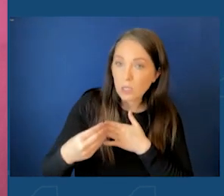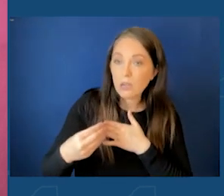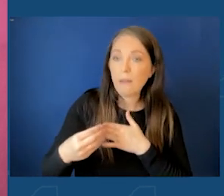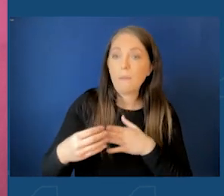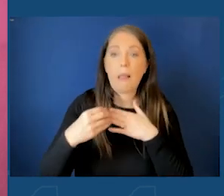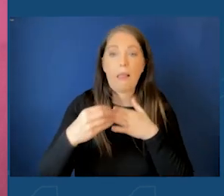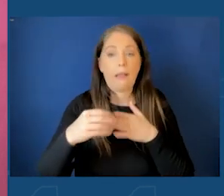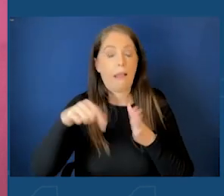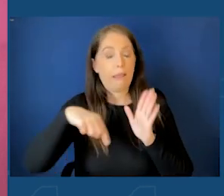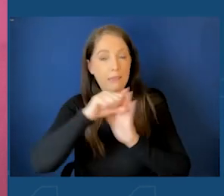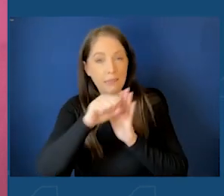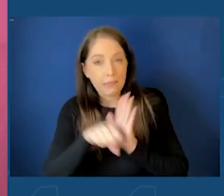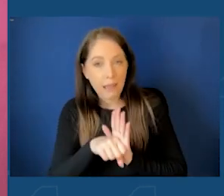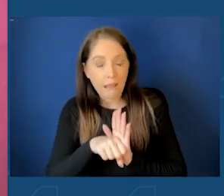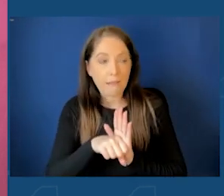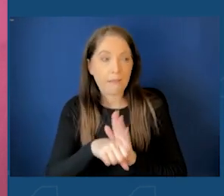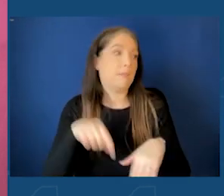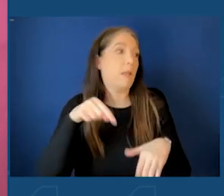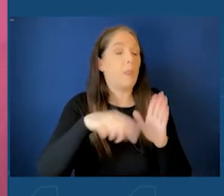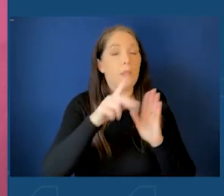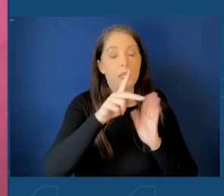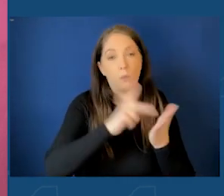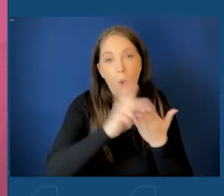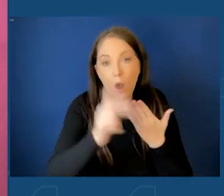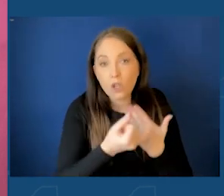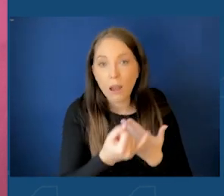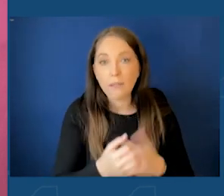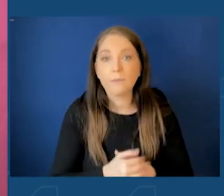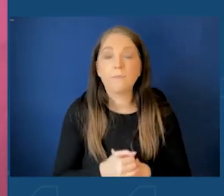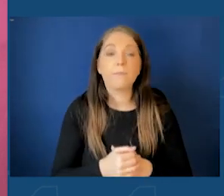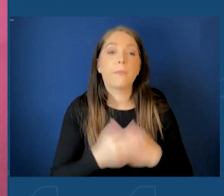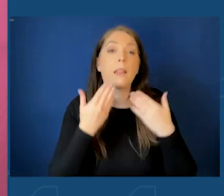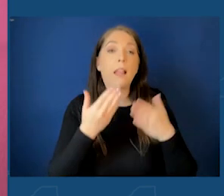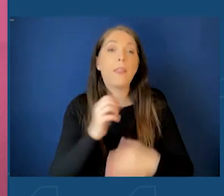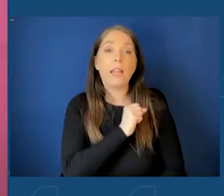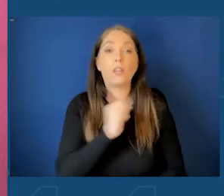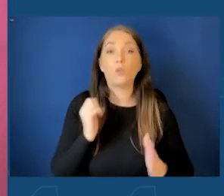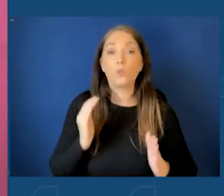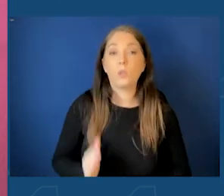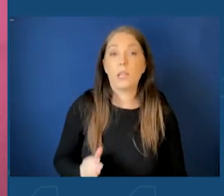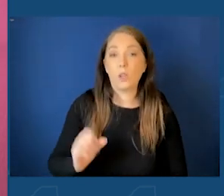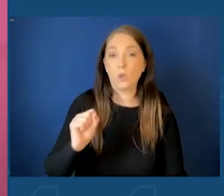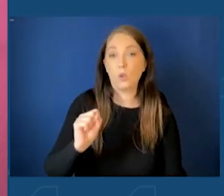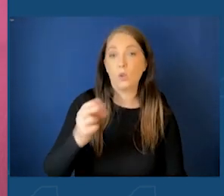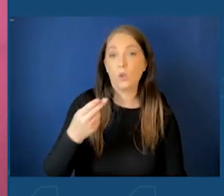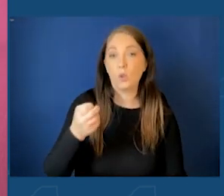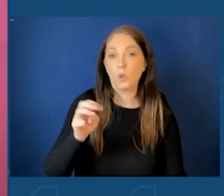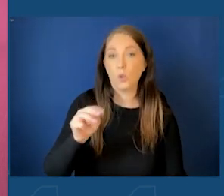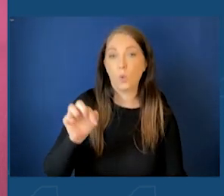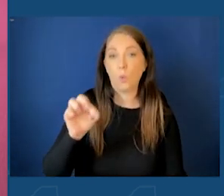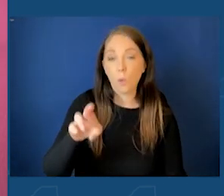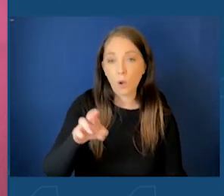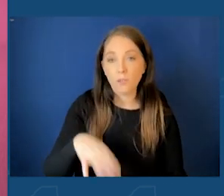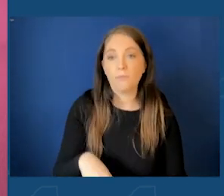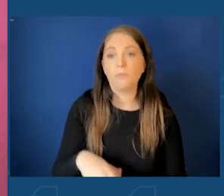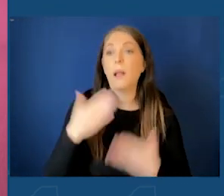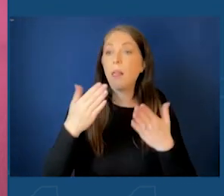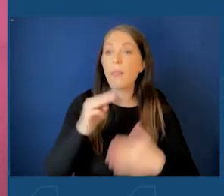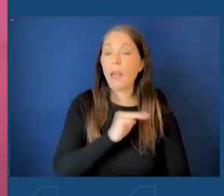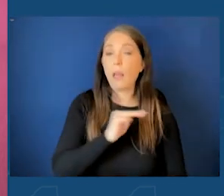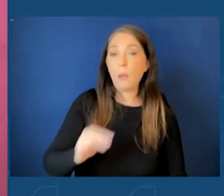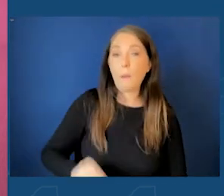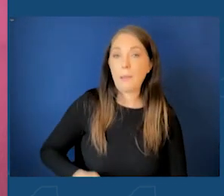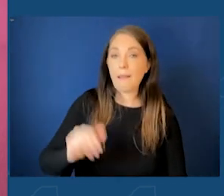this extraordinary project. We're grateful to Senator Schumer, who was here early, for his leadership, to Mayor Adams, Assemblywoman Dickens,